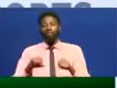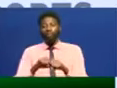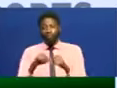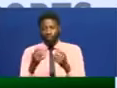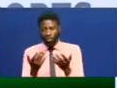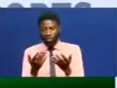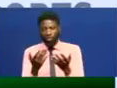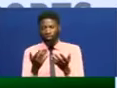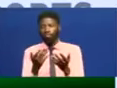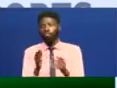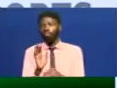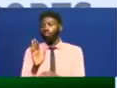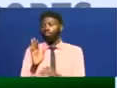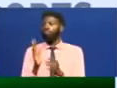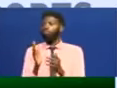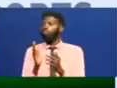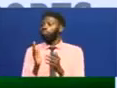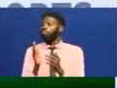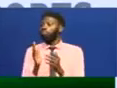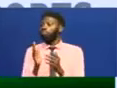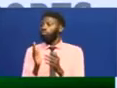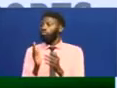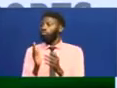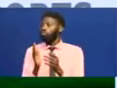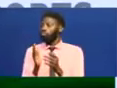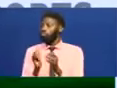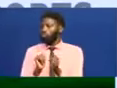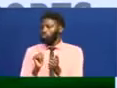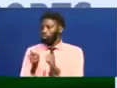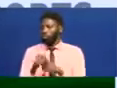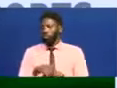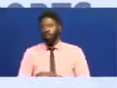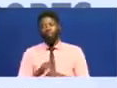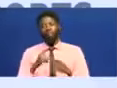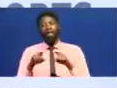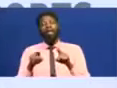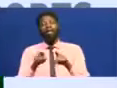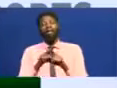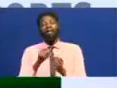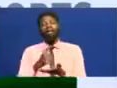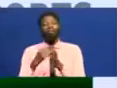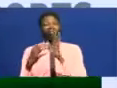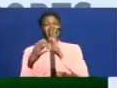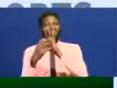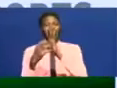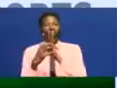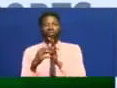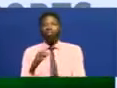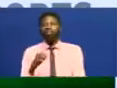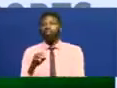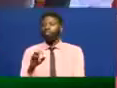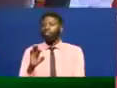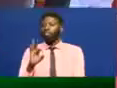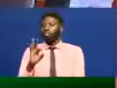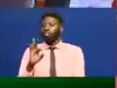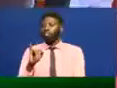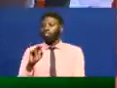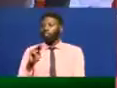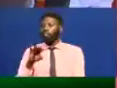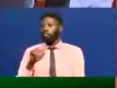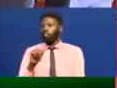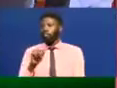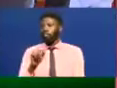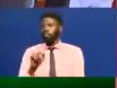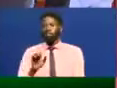branding value for this country. And so Phineas, the CEO of the WRC Safari